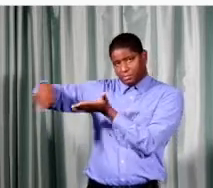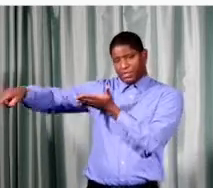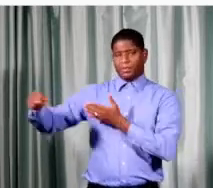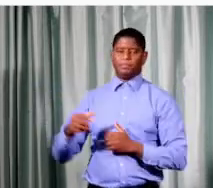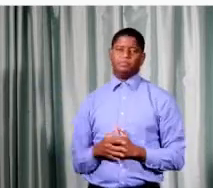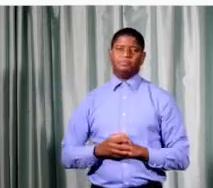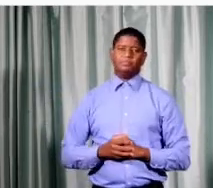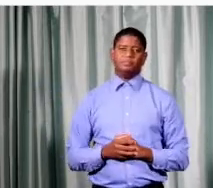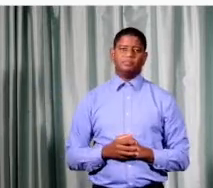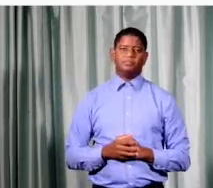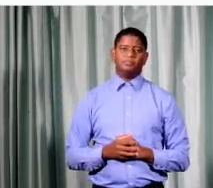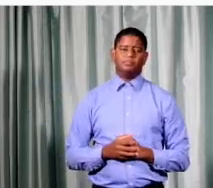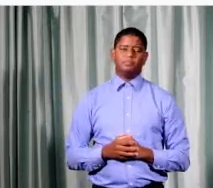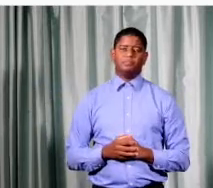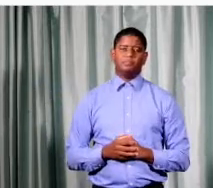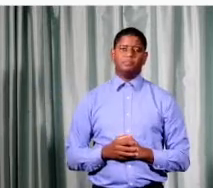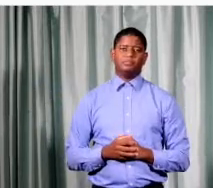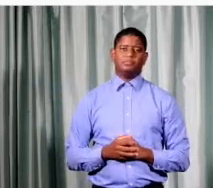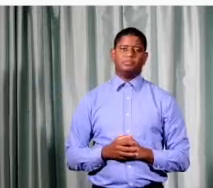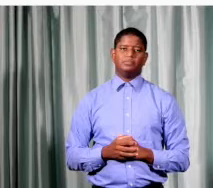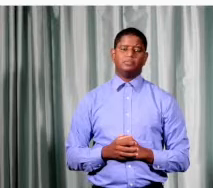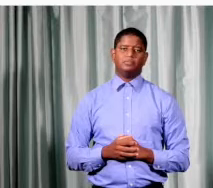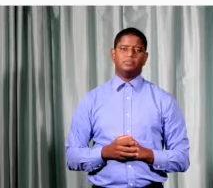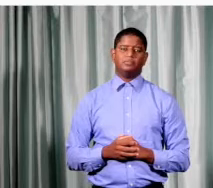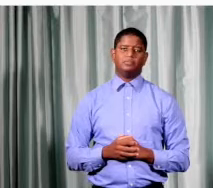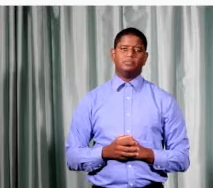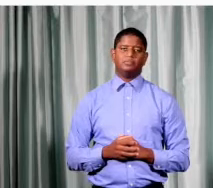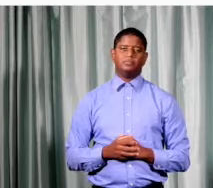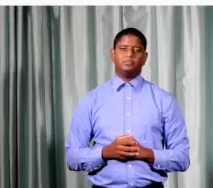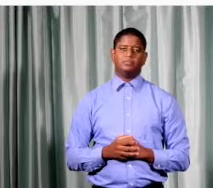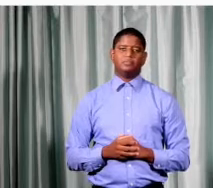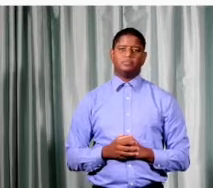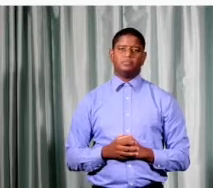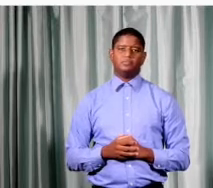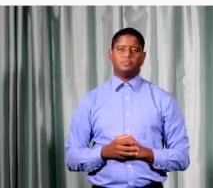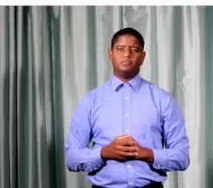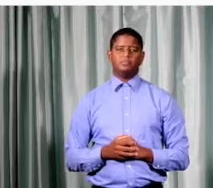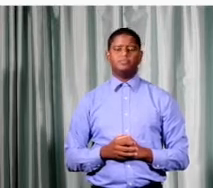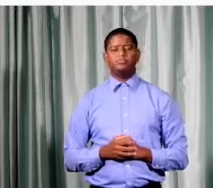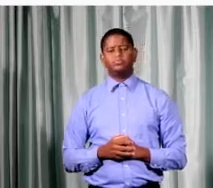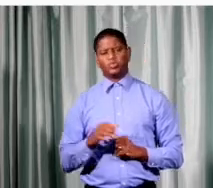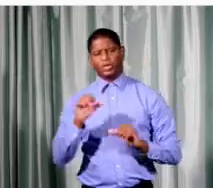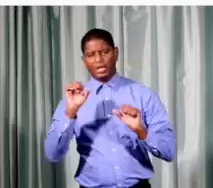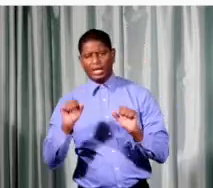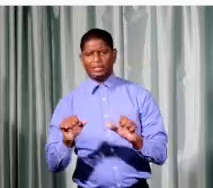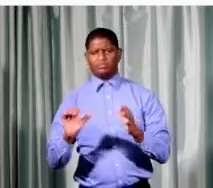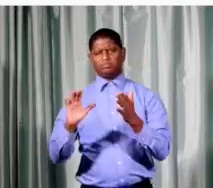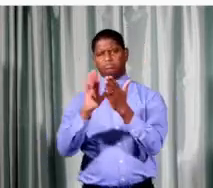generated, accounting said I made about $13,000 in profit.